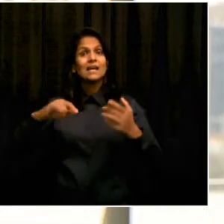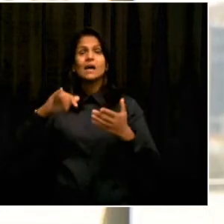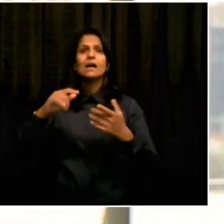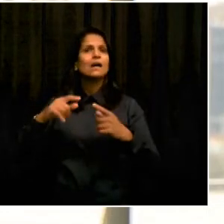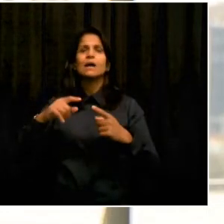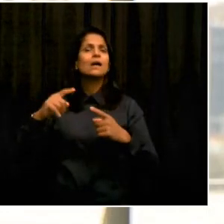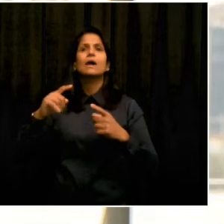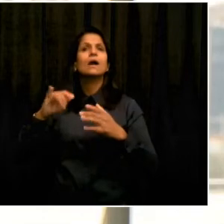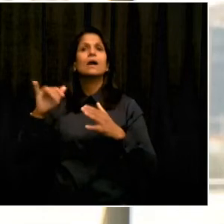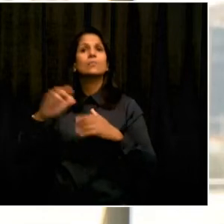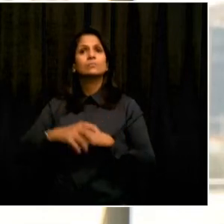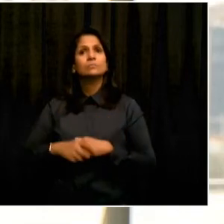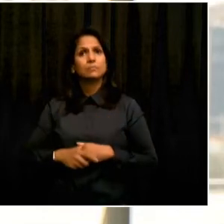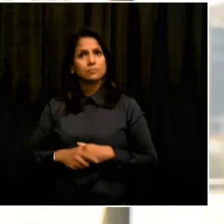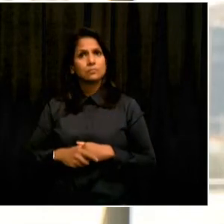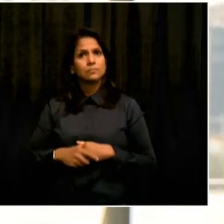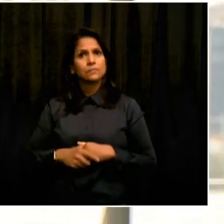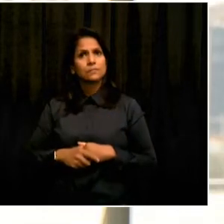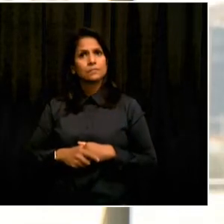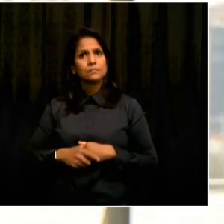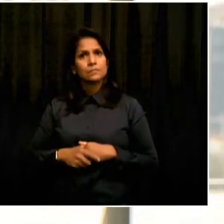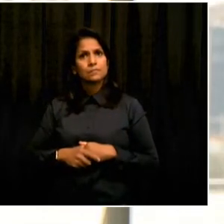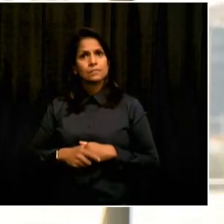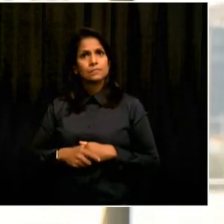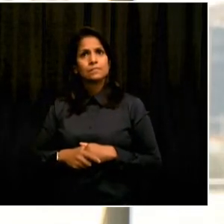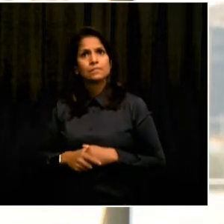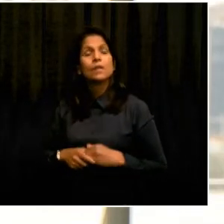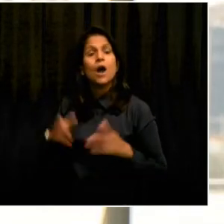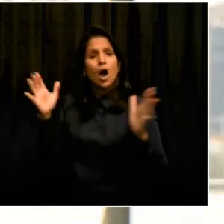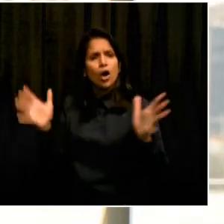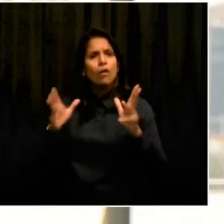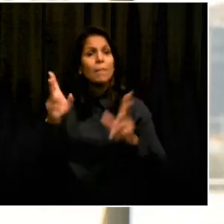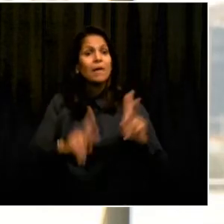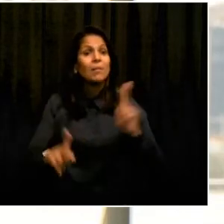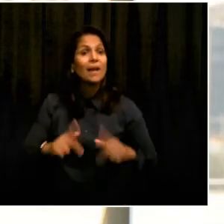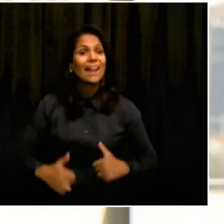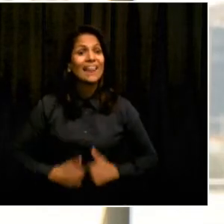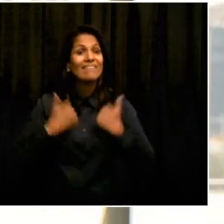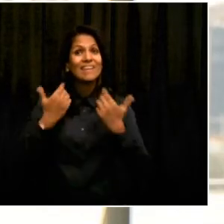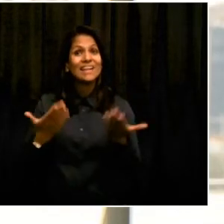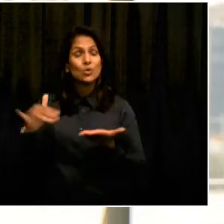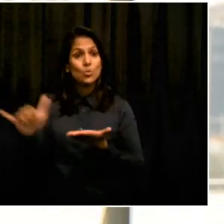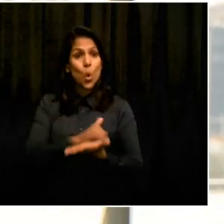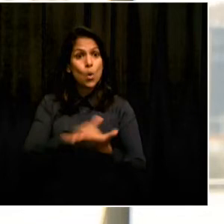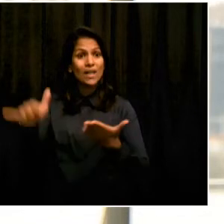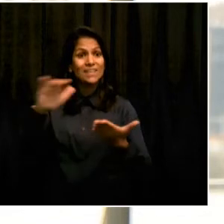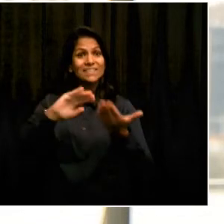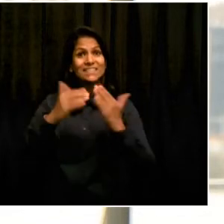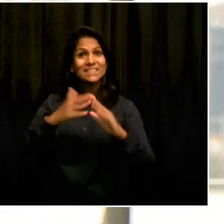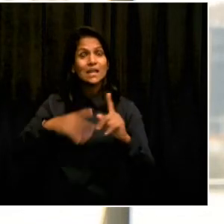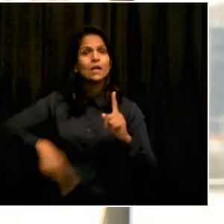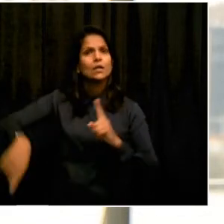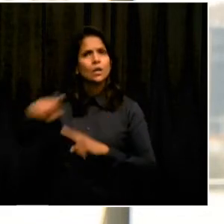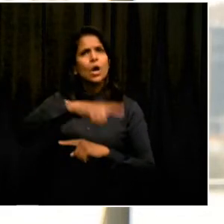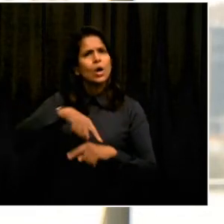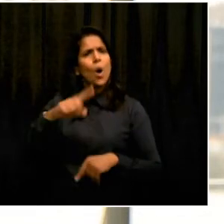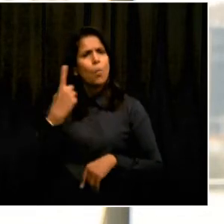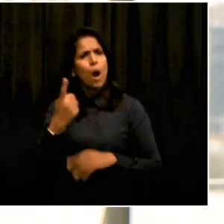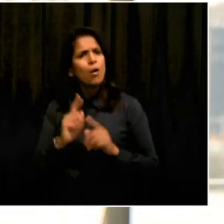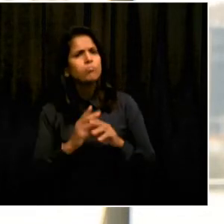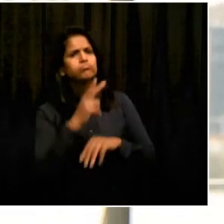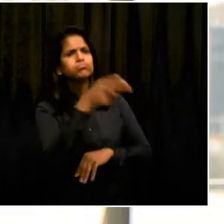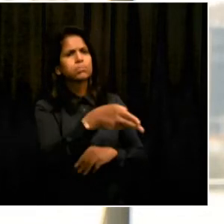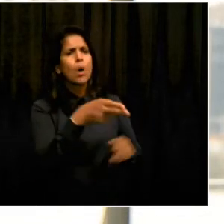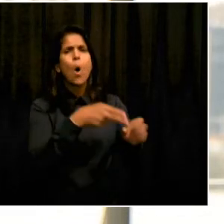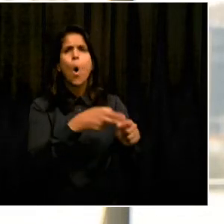get people, again, out doing the things that we can do as local tourists, and looking forward to the time when we can